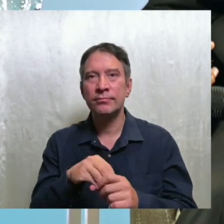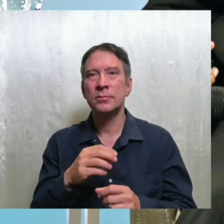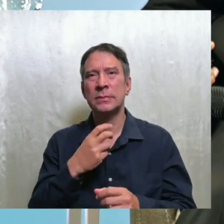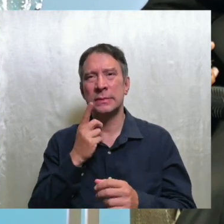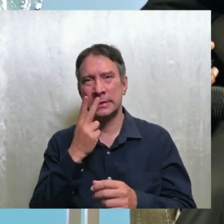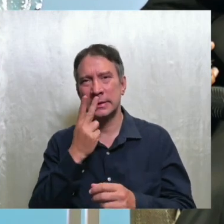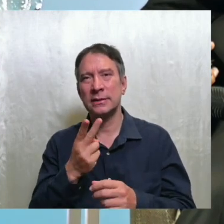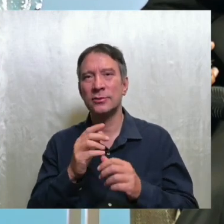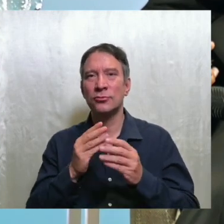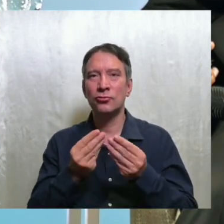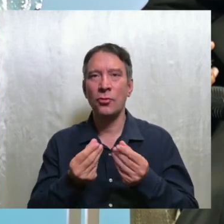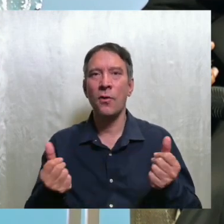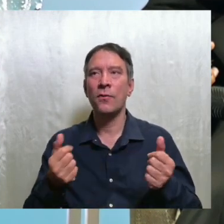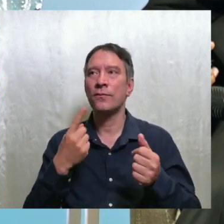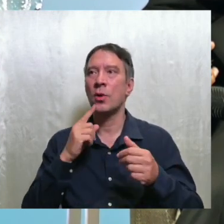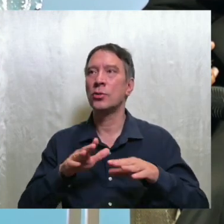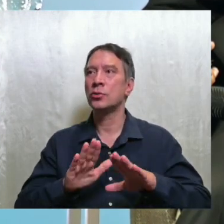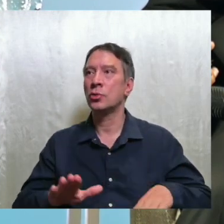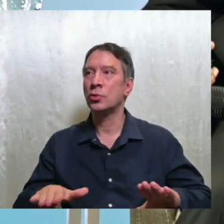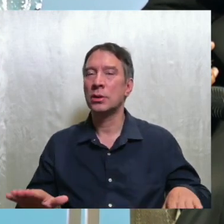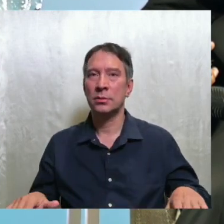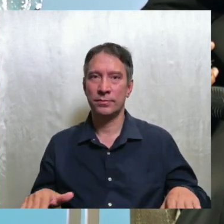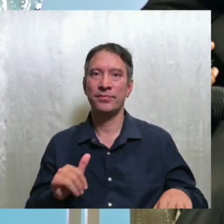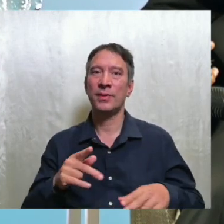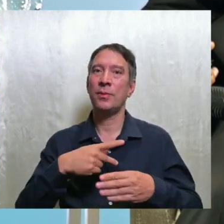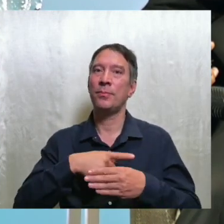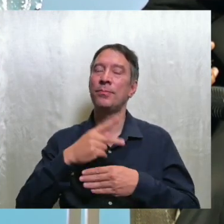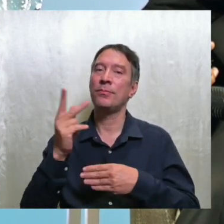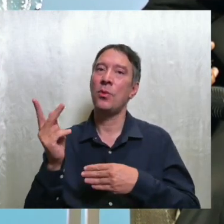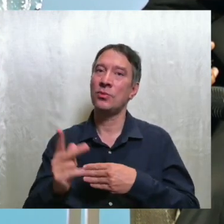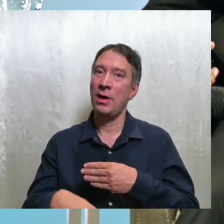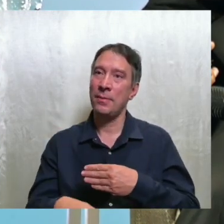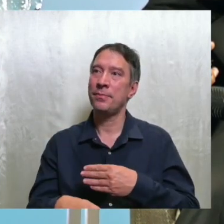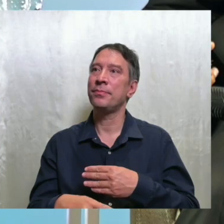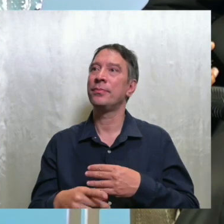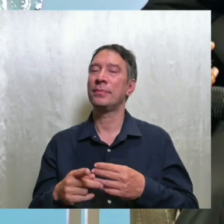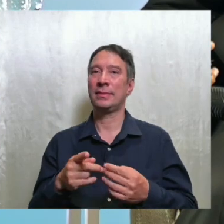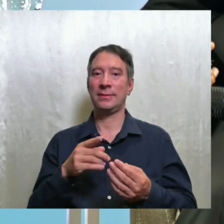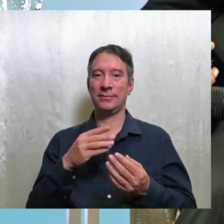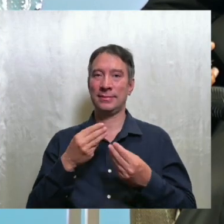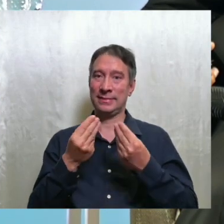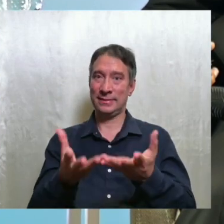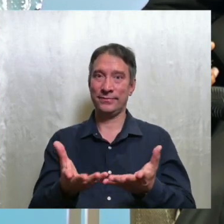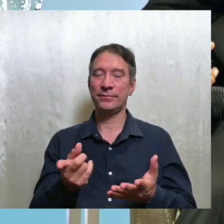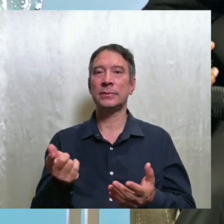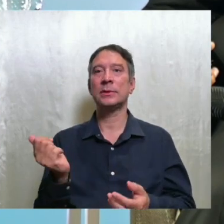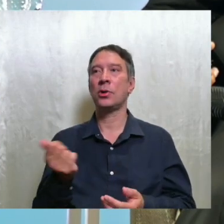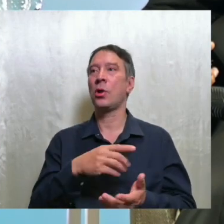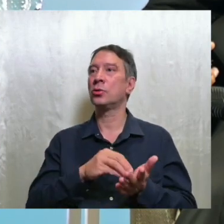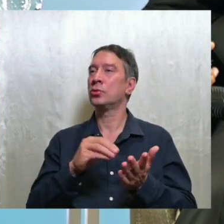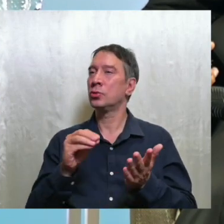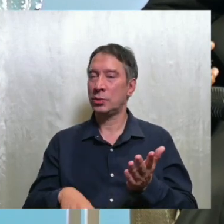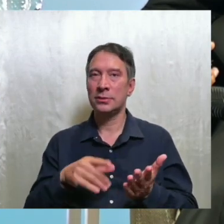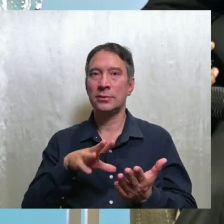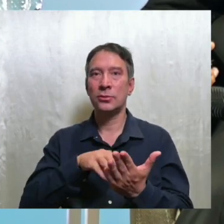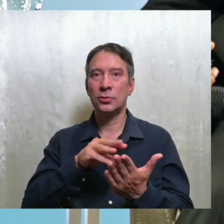His work focuses on helping struggling students overcome initial hurdles in their programming journey,